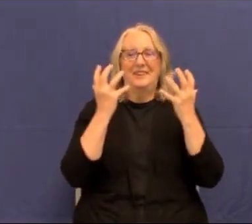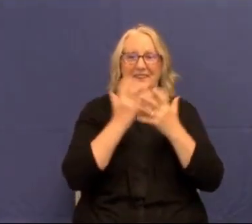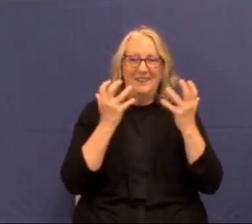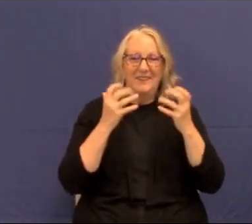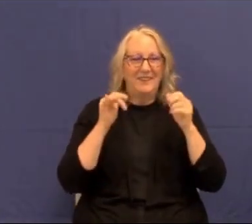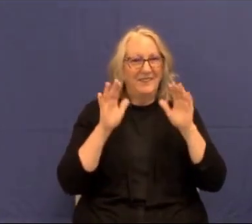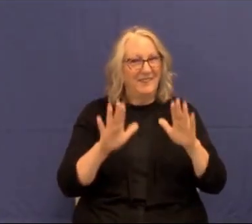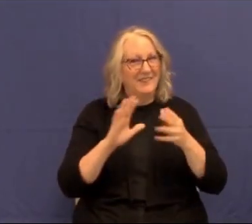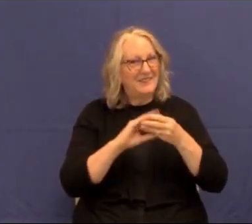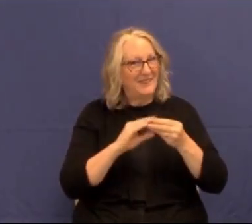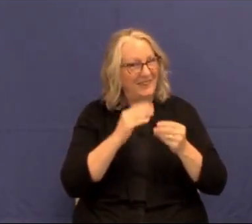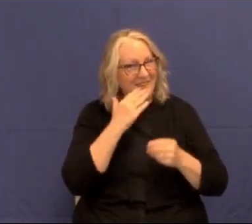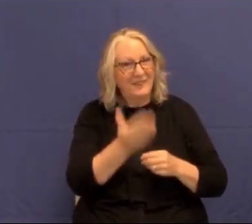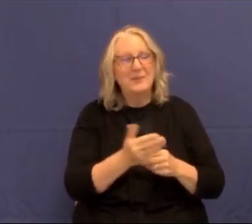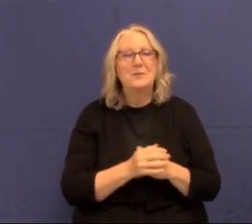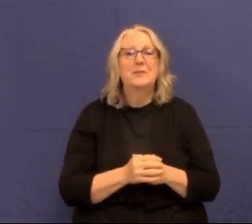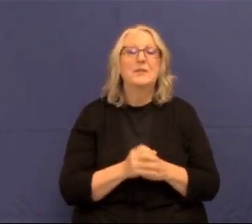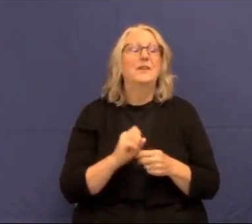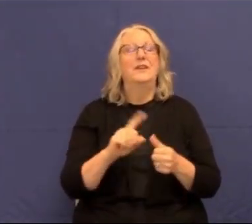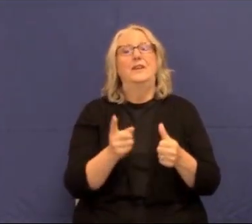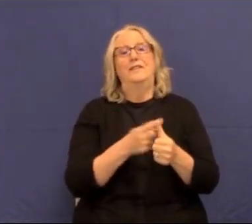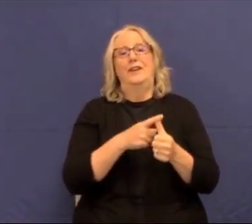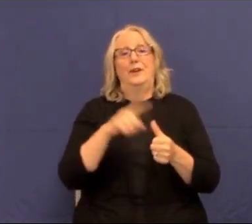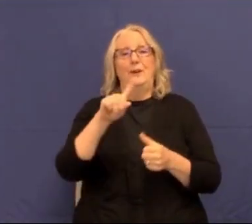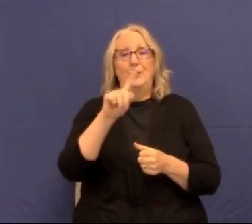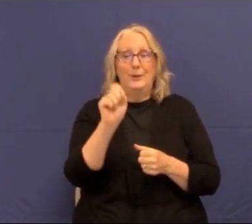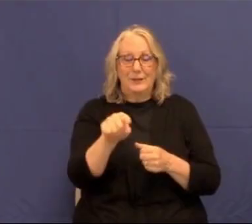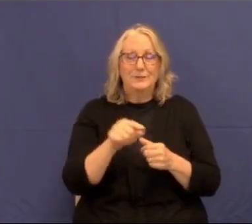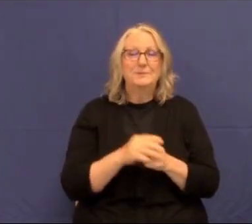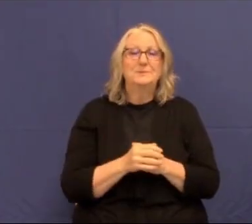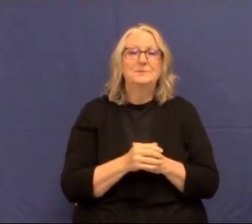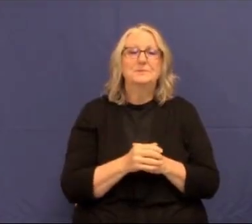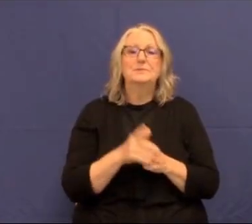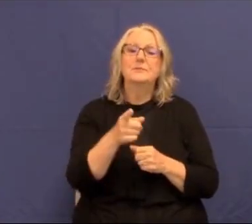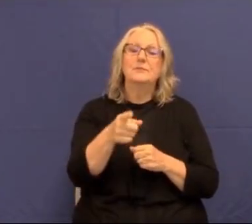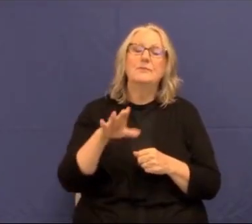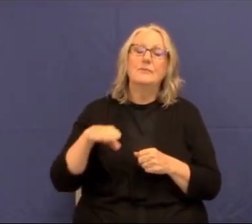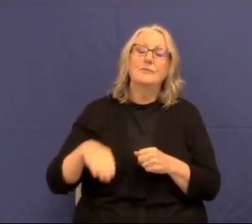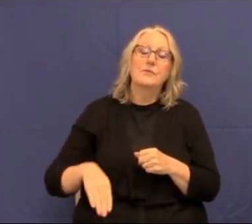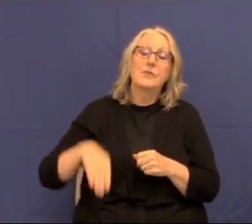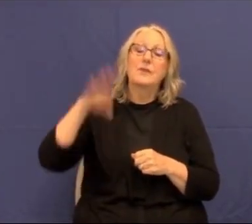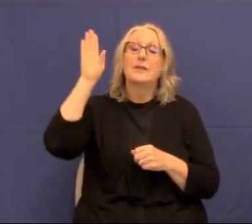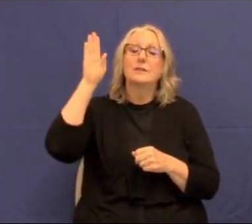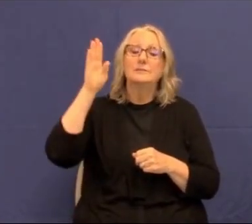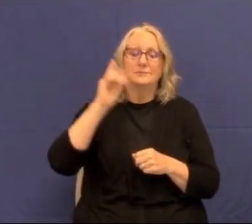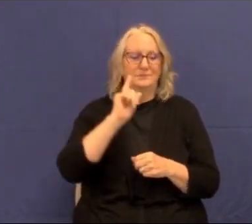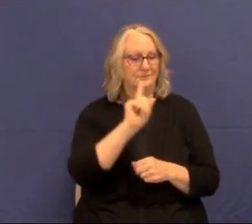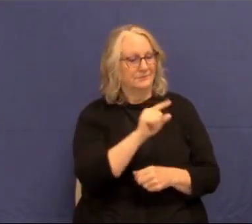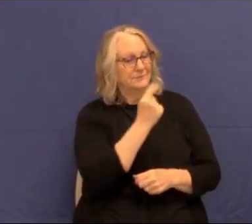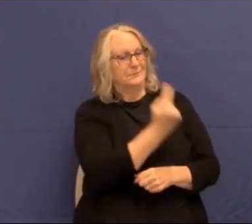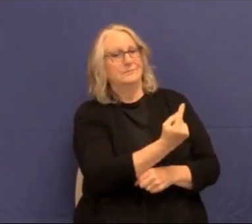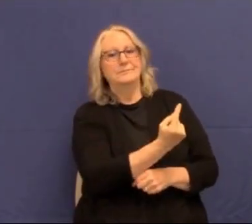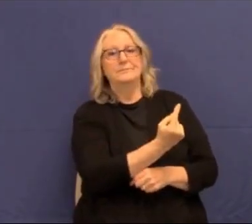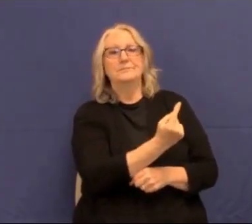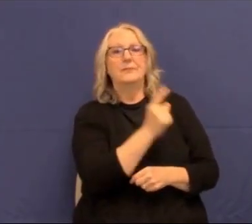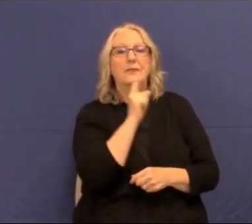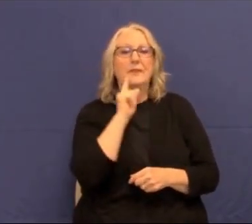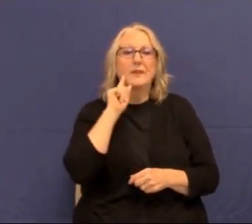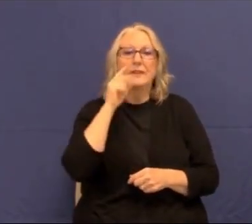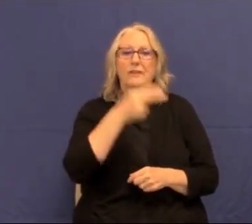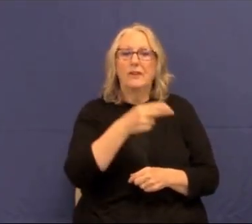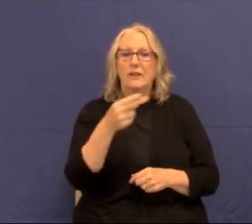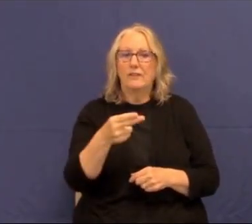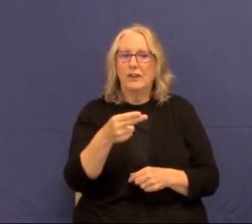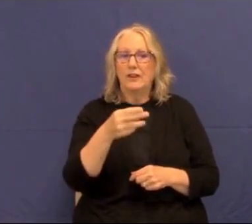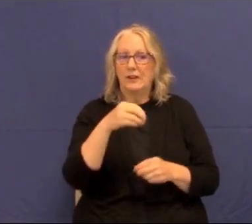That is an interesting story. Wonderful. Thank you. So, our first question, growing up as the only deaf and hard